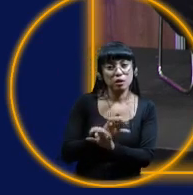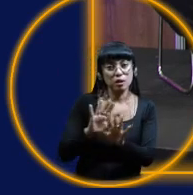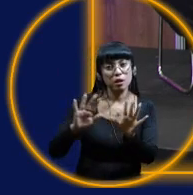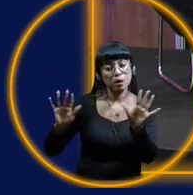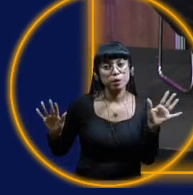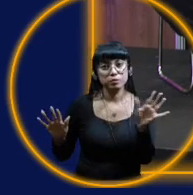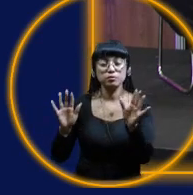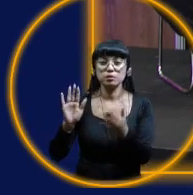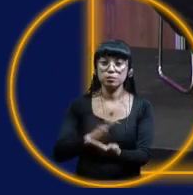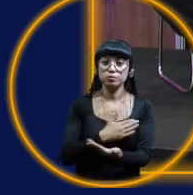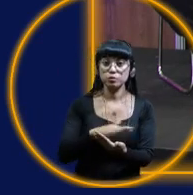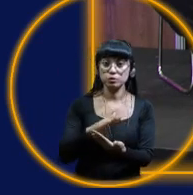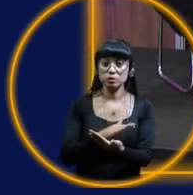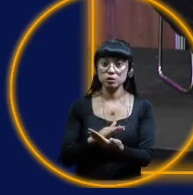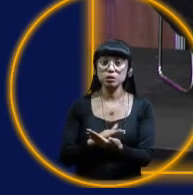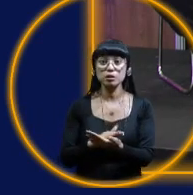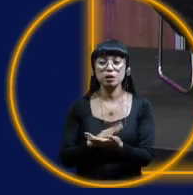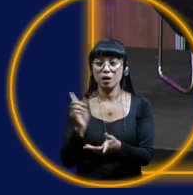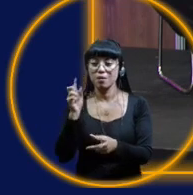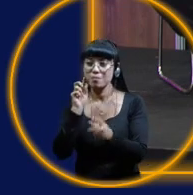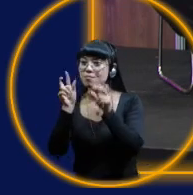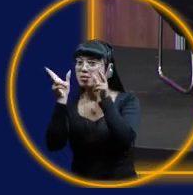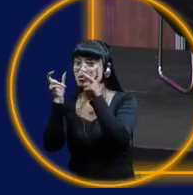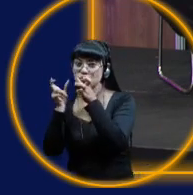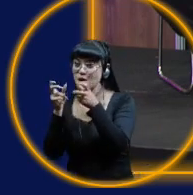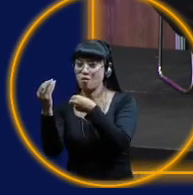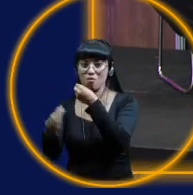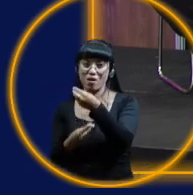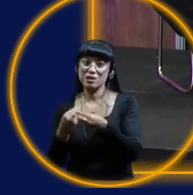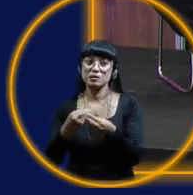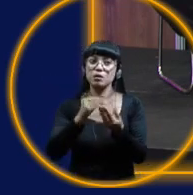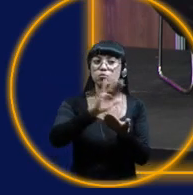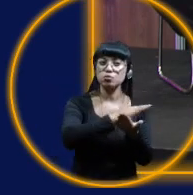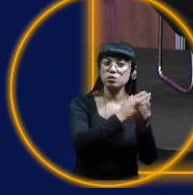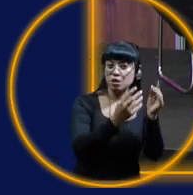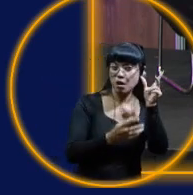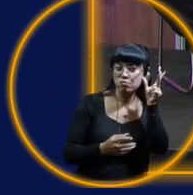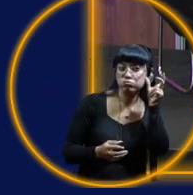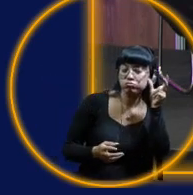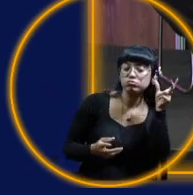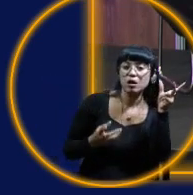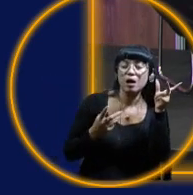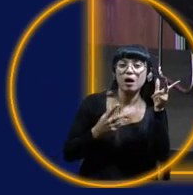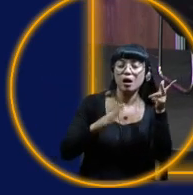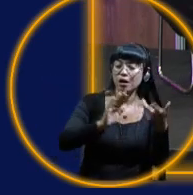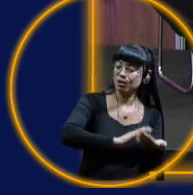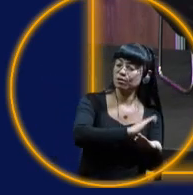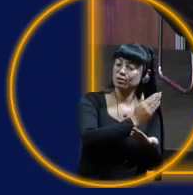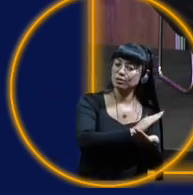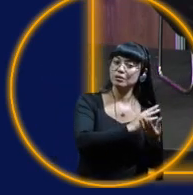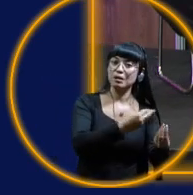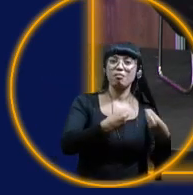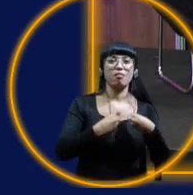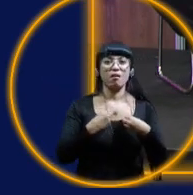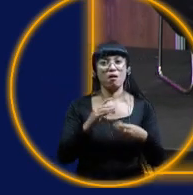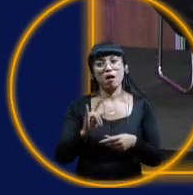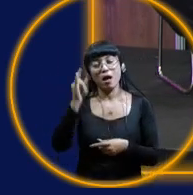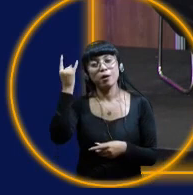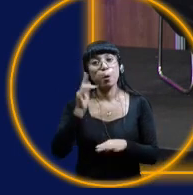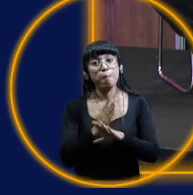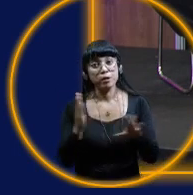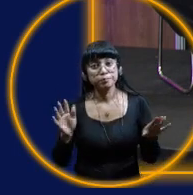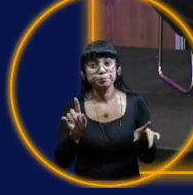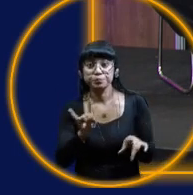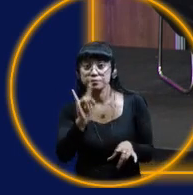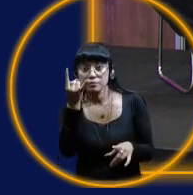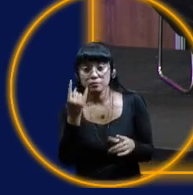media doesn't do, but there's something about our moment of technology where